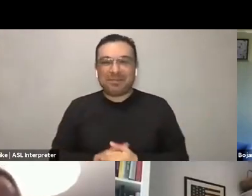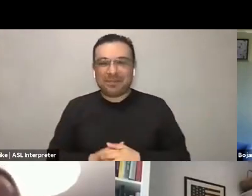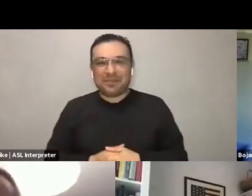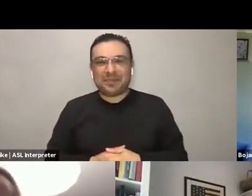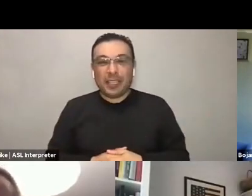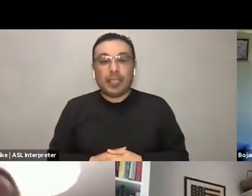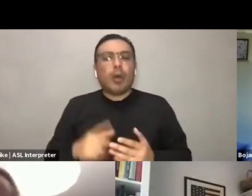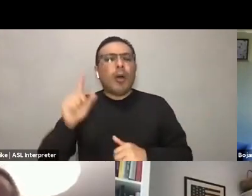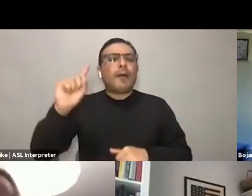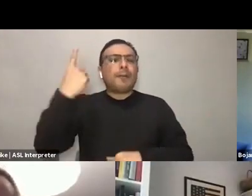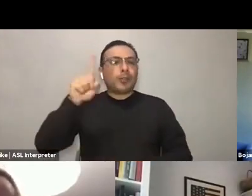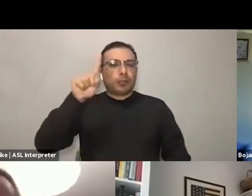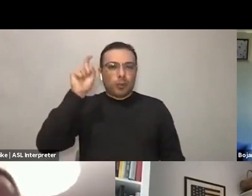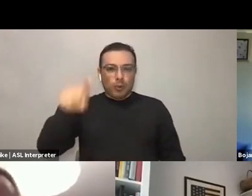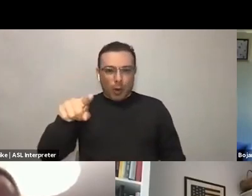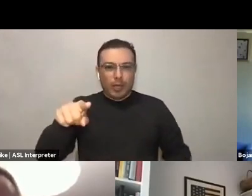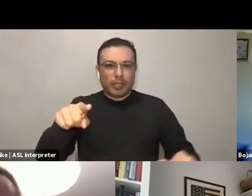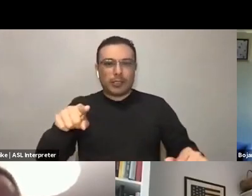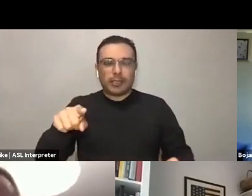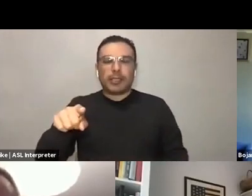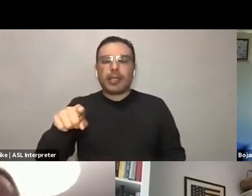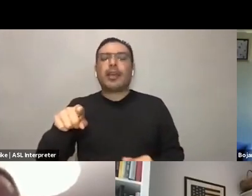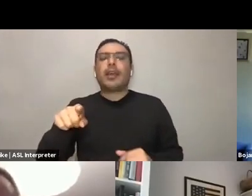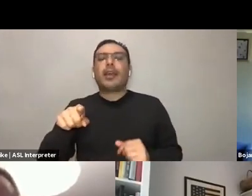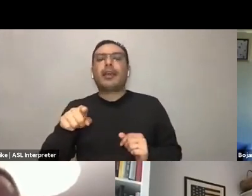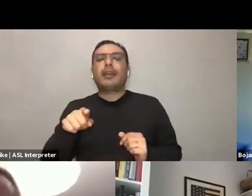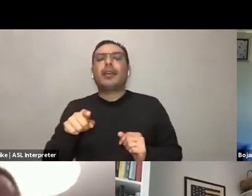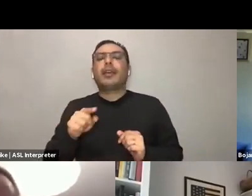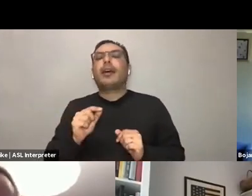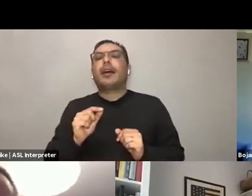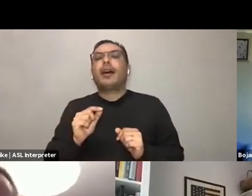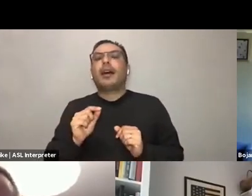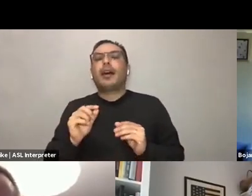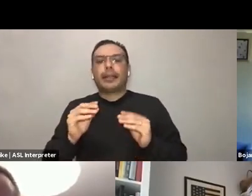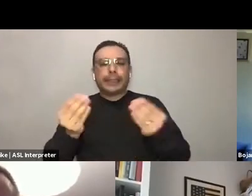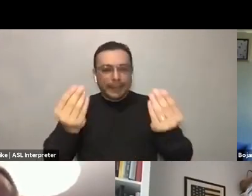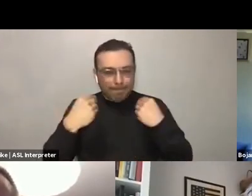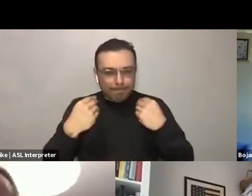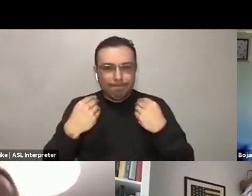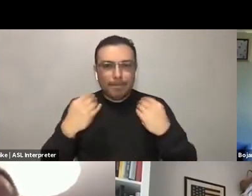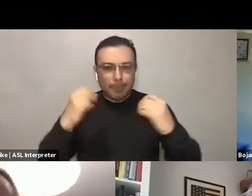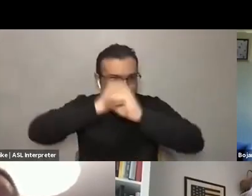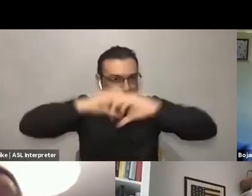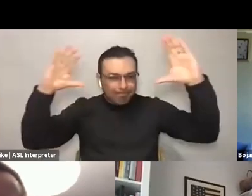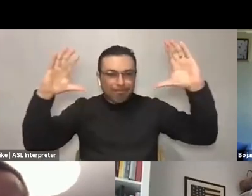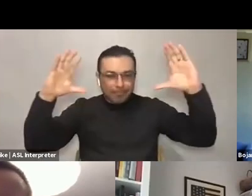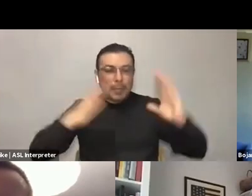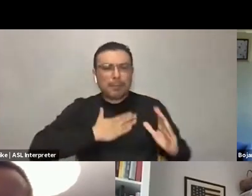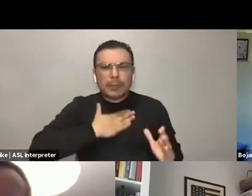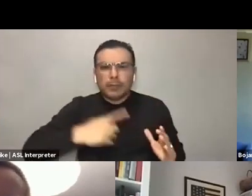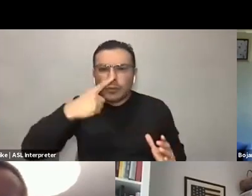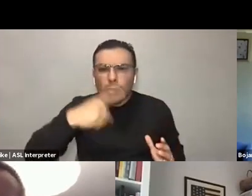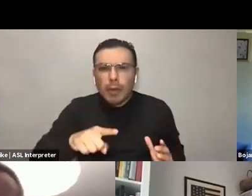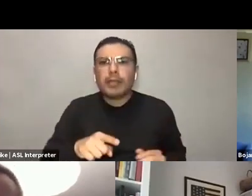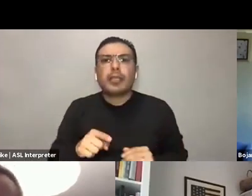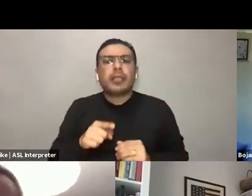question, and some of you have already begun to answer this a little bit. I'd love for each of you to share, to talk briefly, little